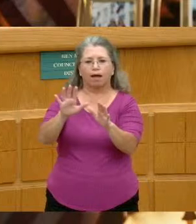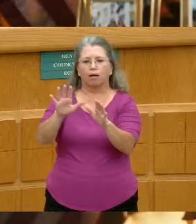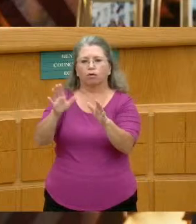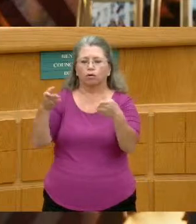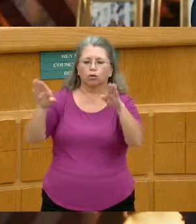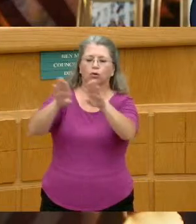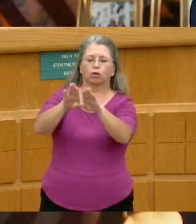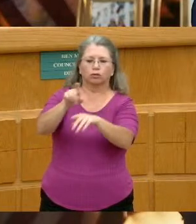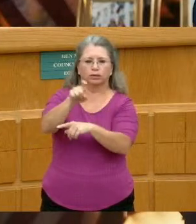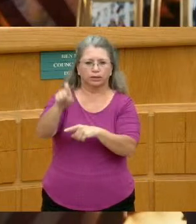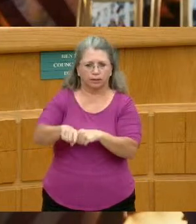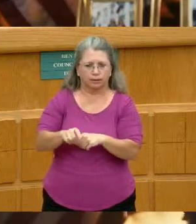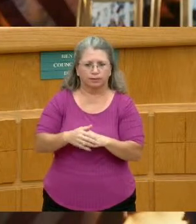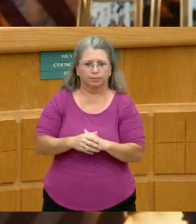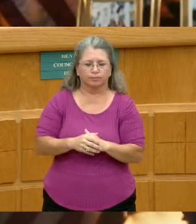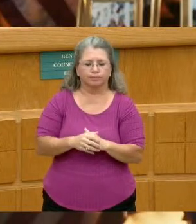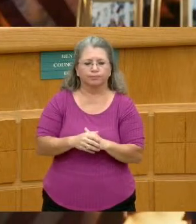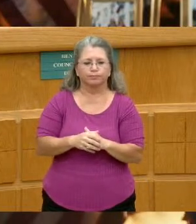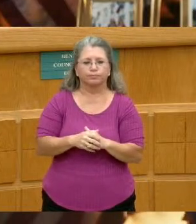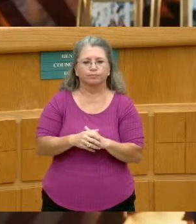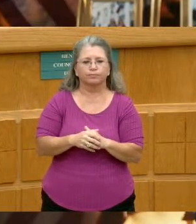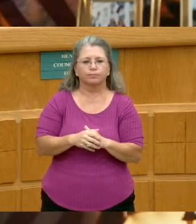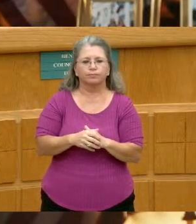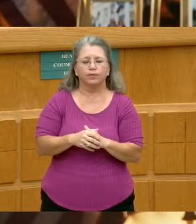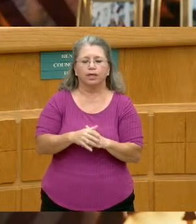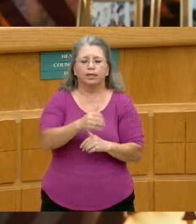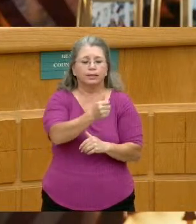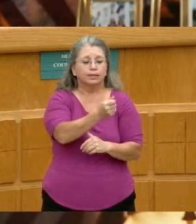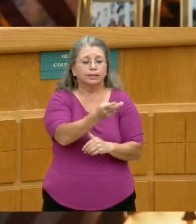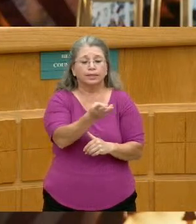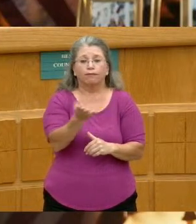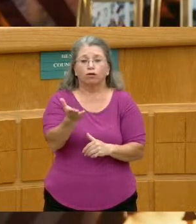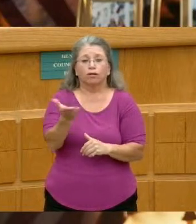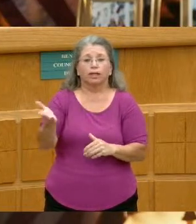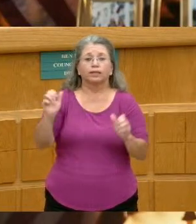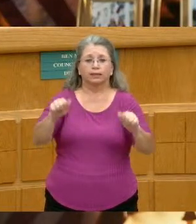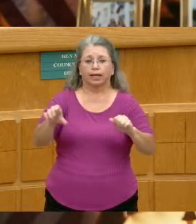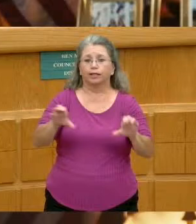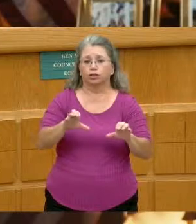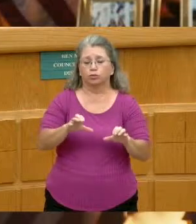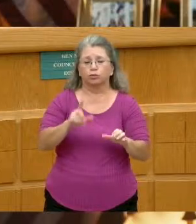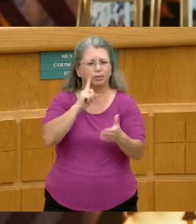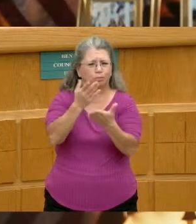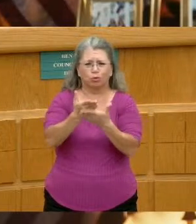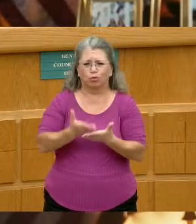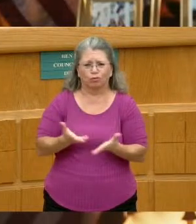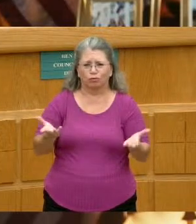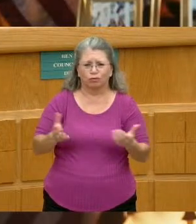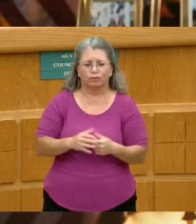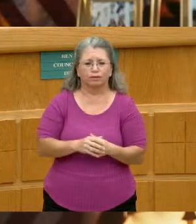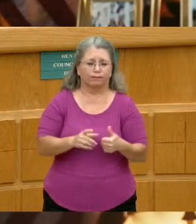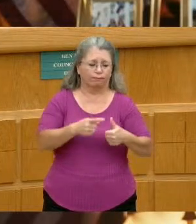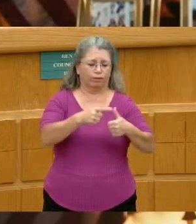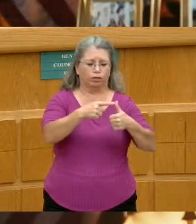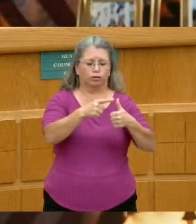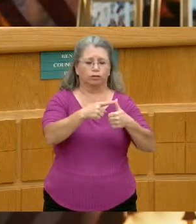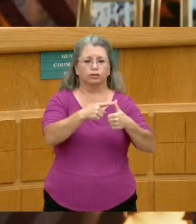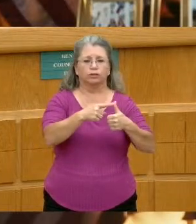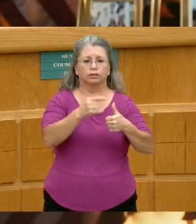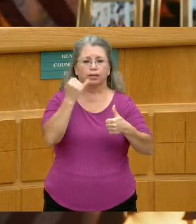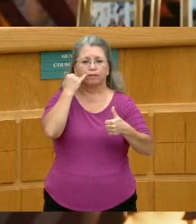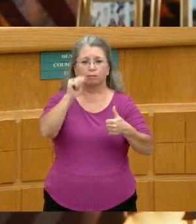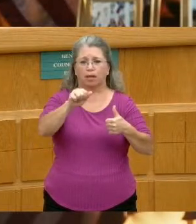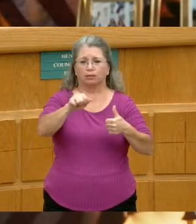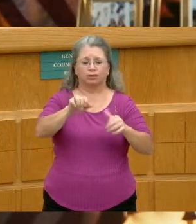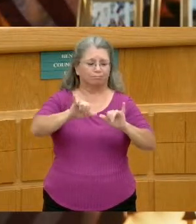that are proven to slow the spread. First, if you can, just stay at